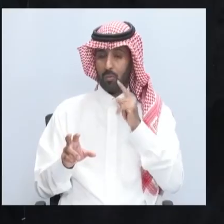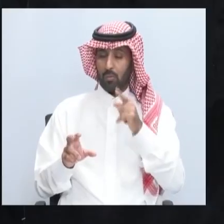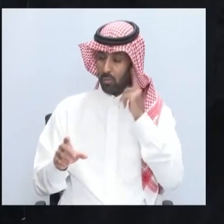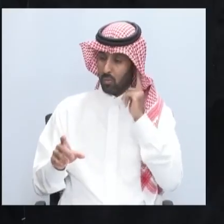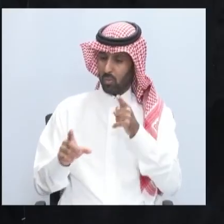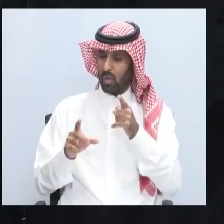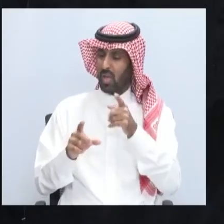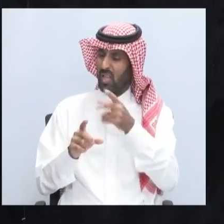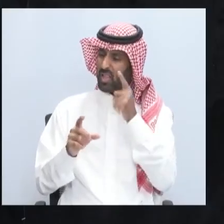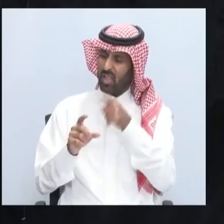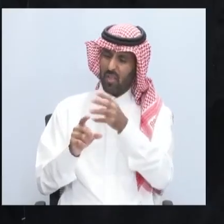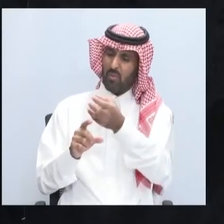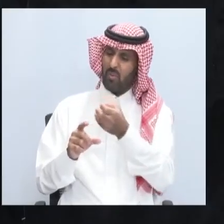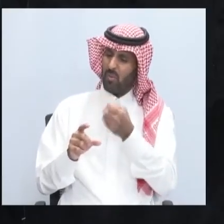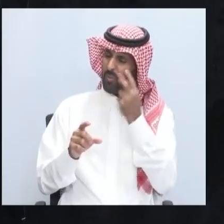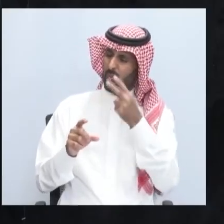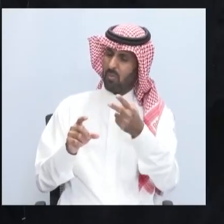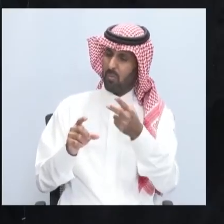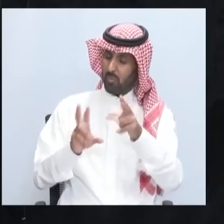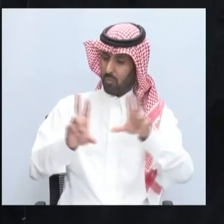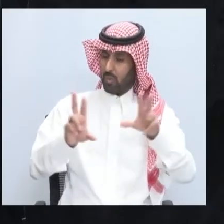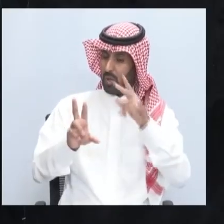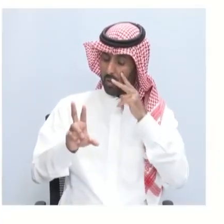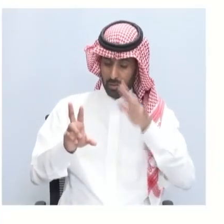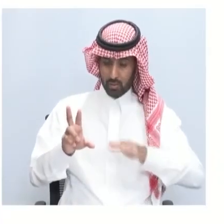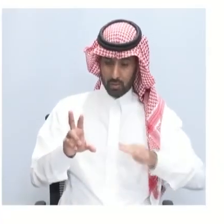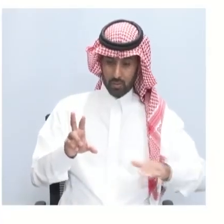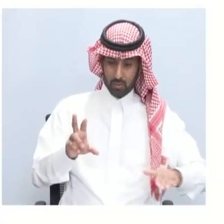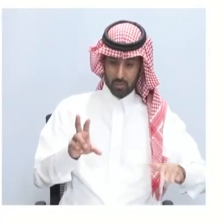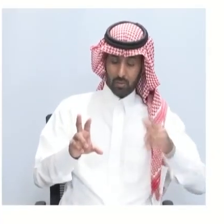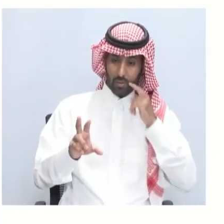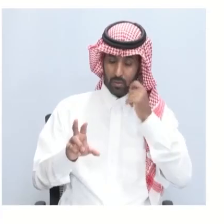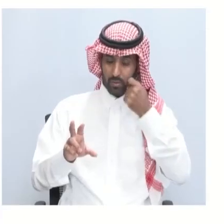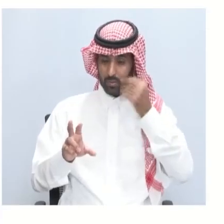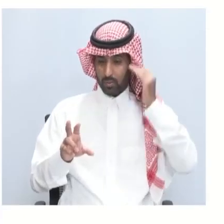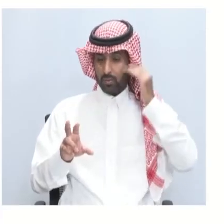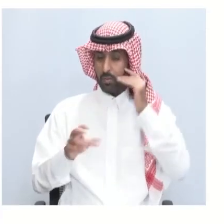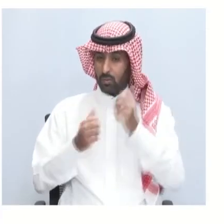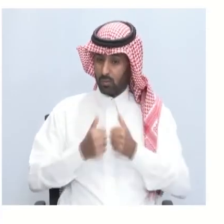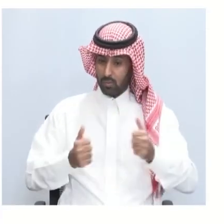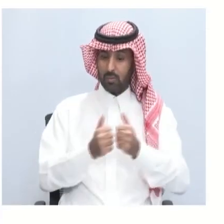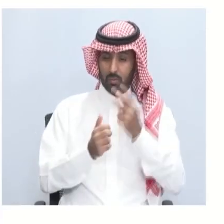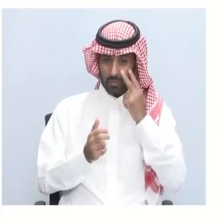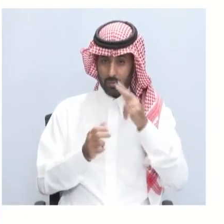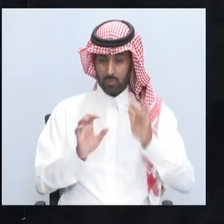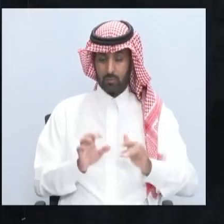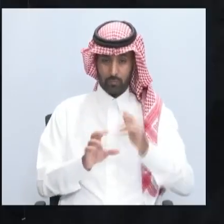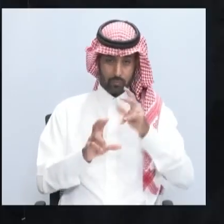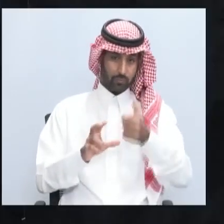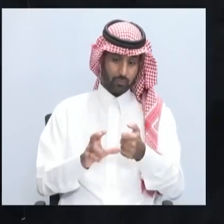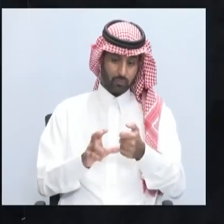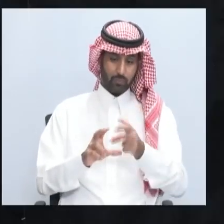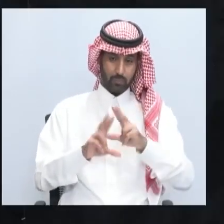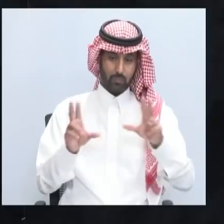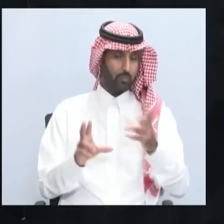target? Who are you targeting? Are you targeting children, teenagers, adults, families? So you have to put that in your